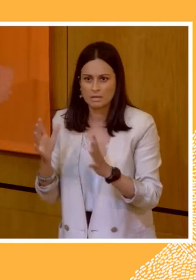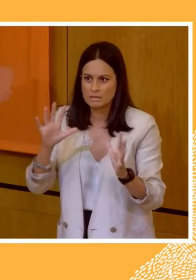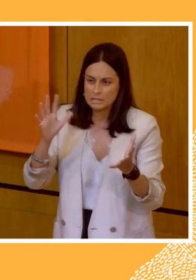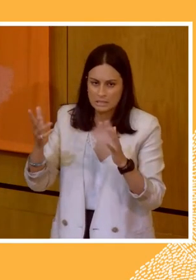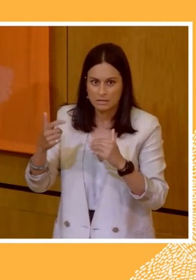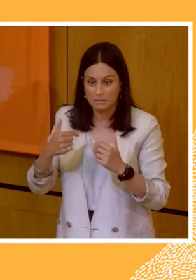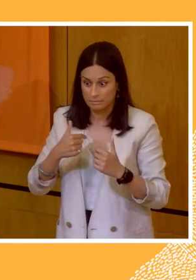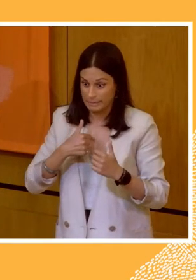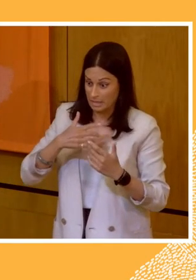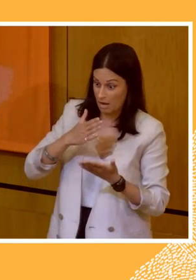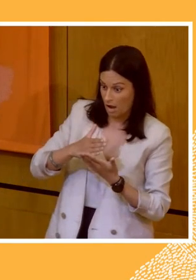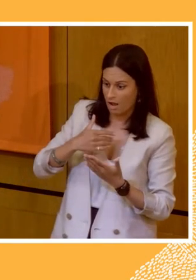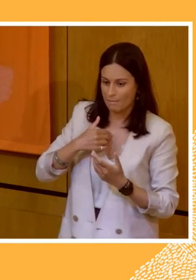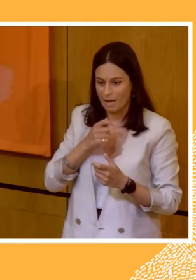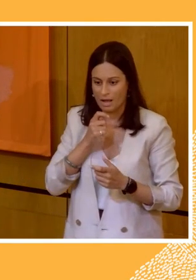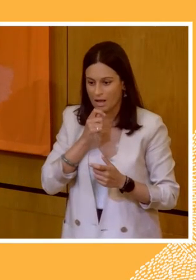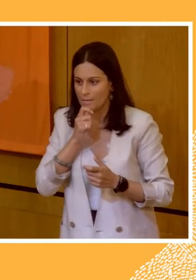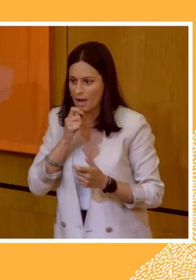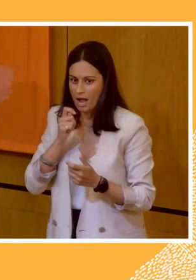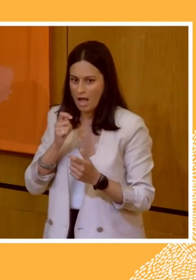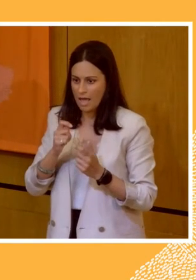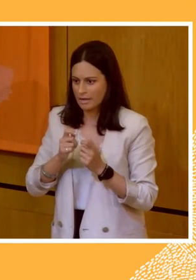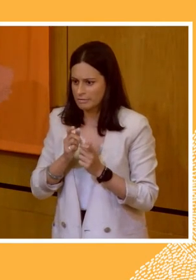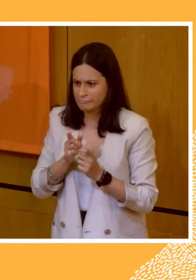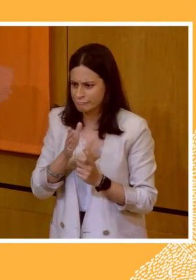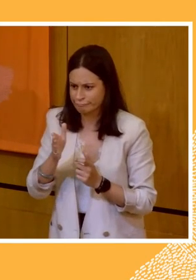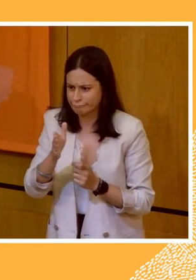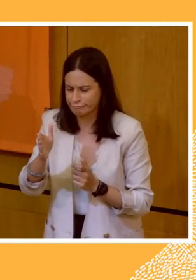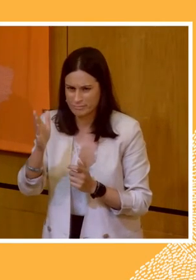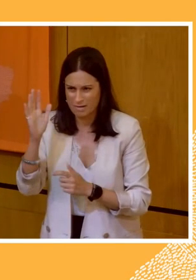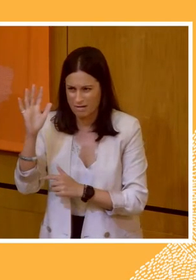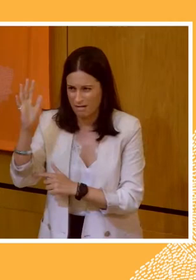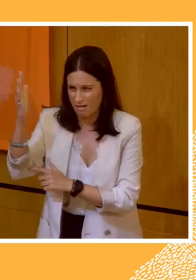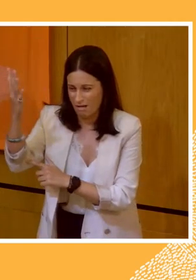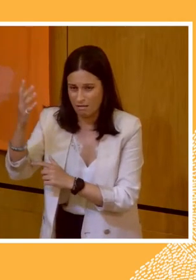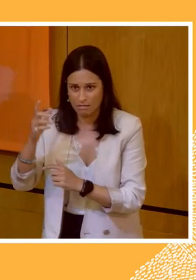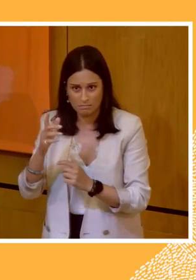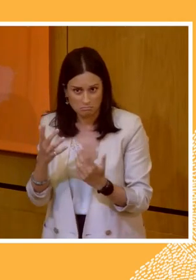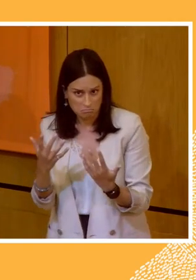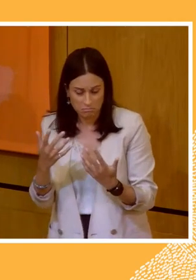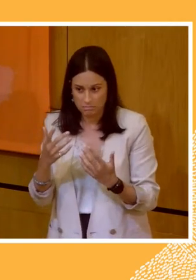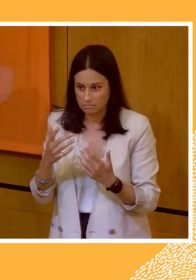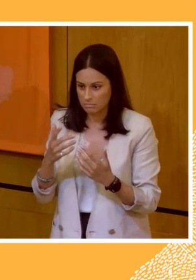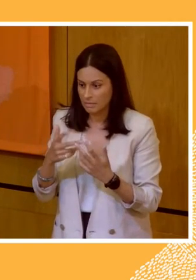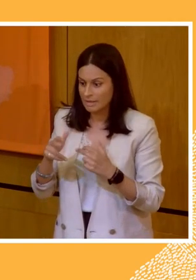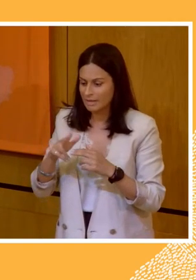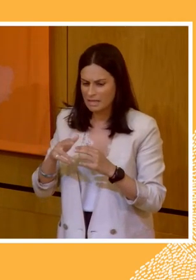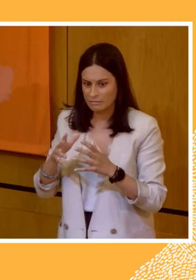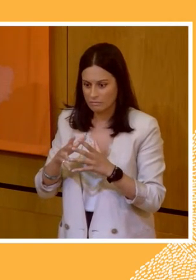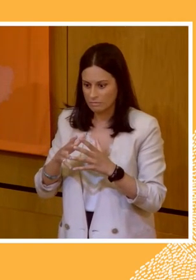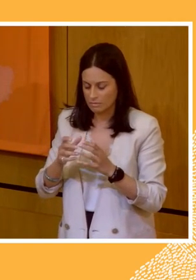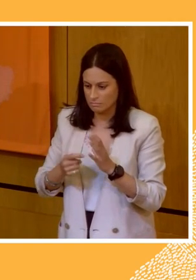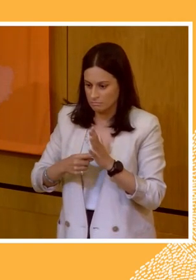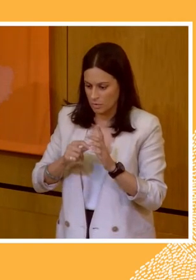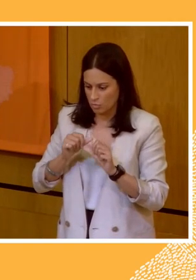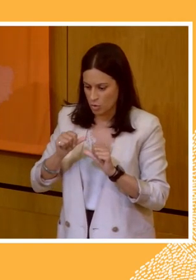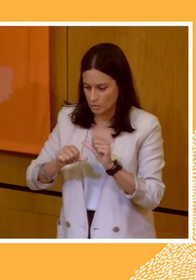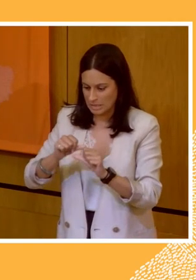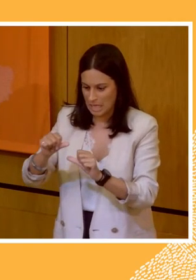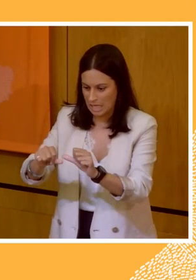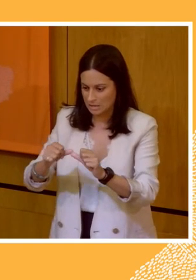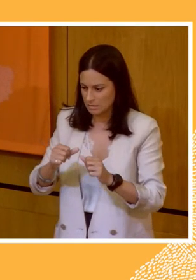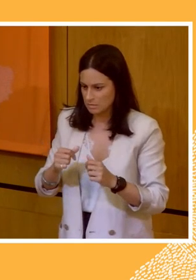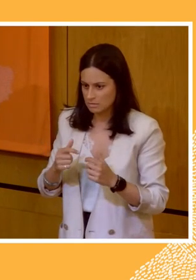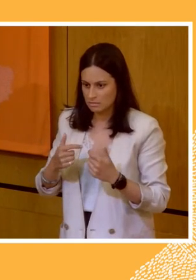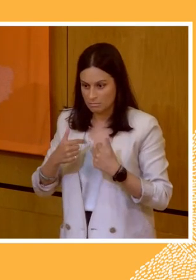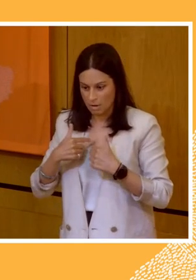it doesn't have to be you with your mics like striding out into the wilderness. I think it's, if it's part of a wider process and it's part of a wider body